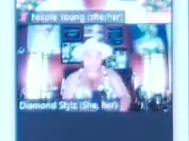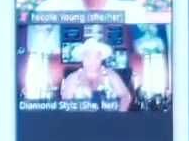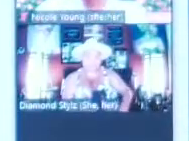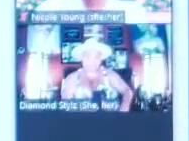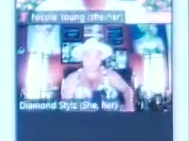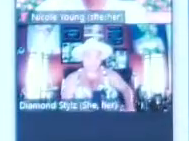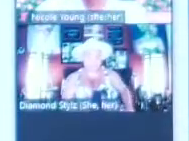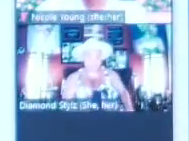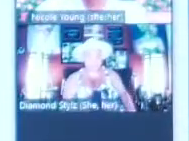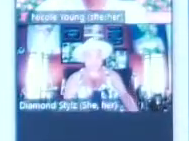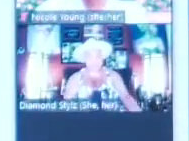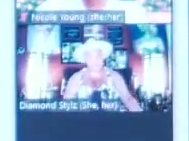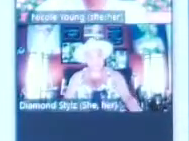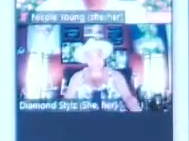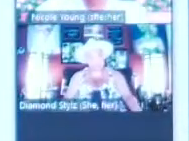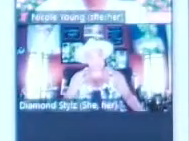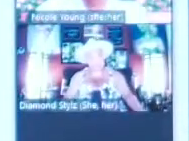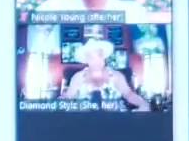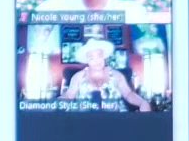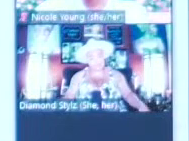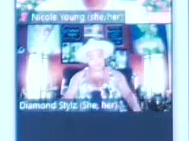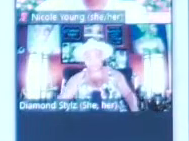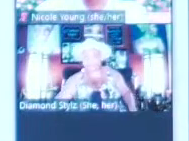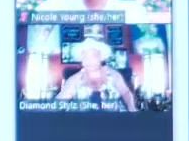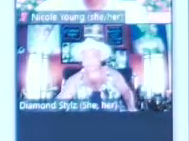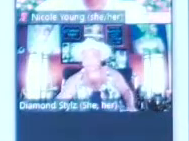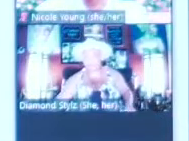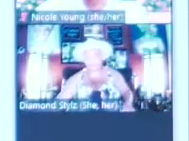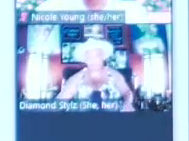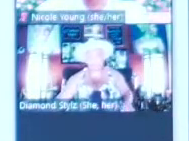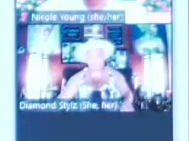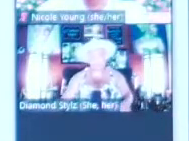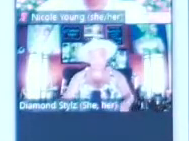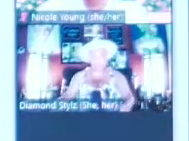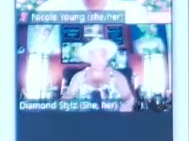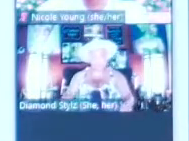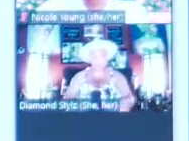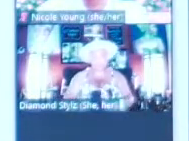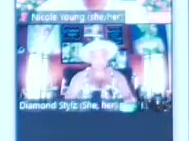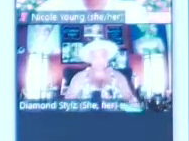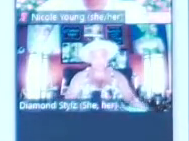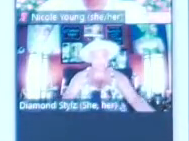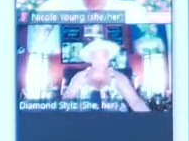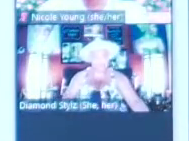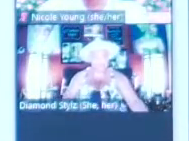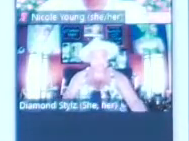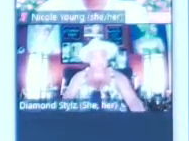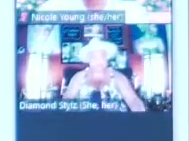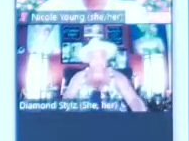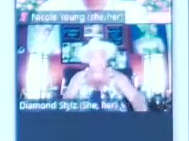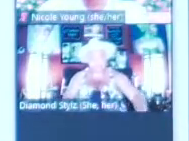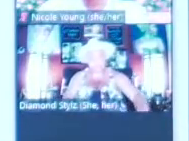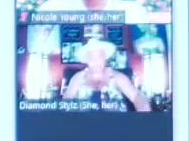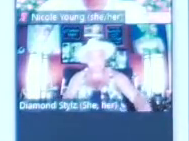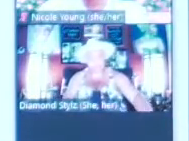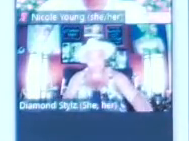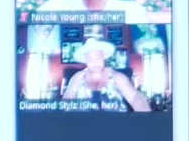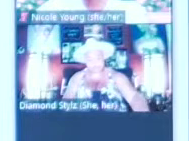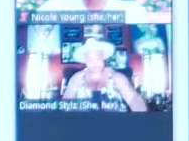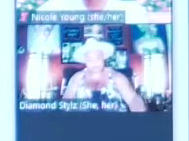bit, because I feel like within this work, I think Black feminists, womanists, those of us